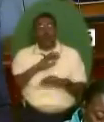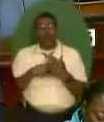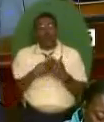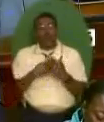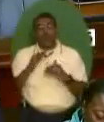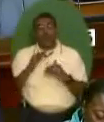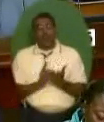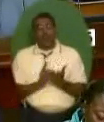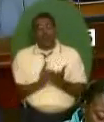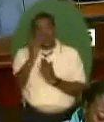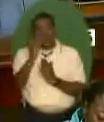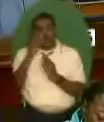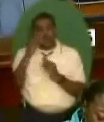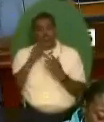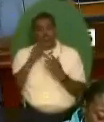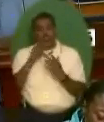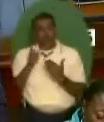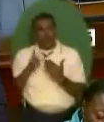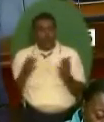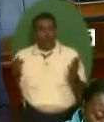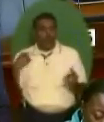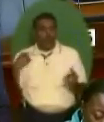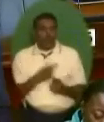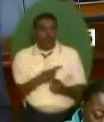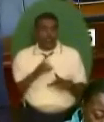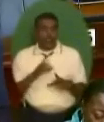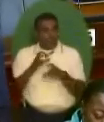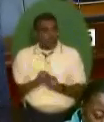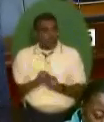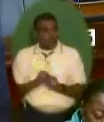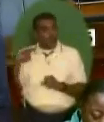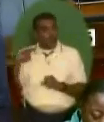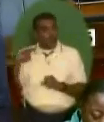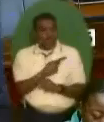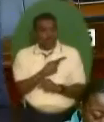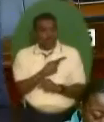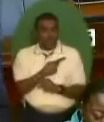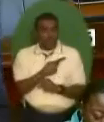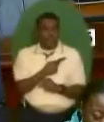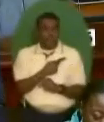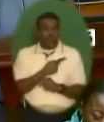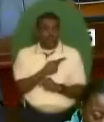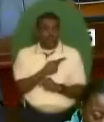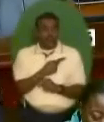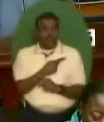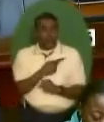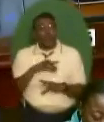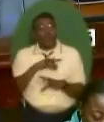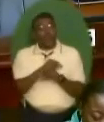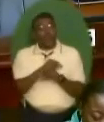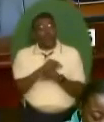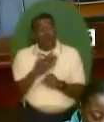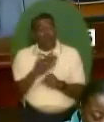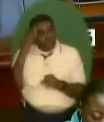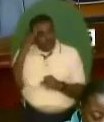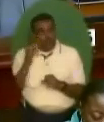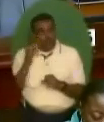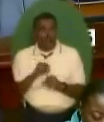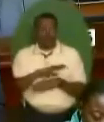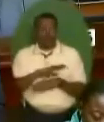program. It was in appreciation of this that Parliament approved a budget with a deficit of $7.5 billion,